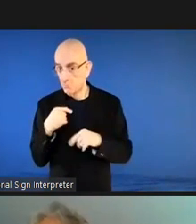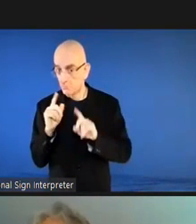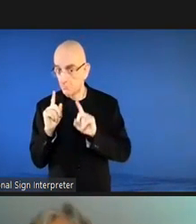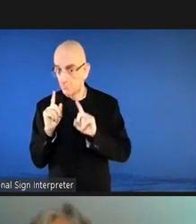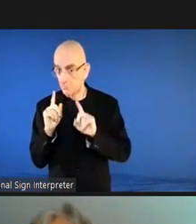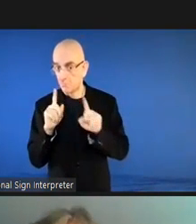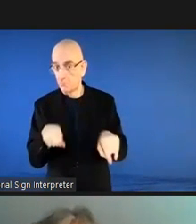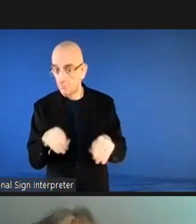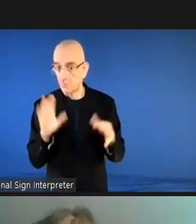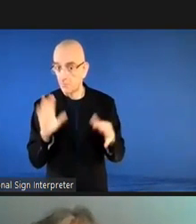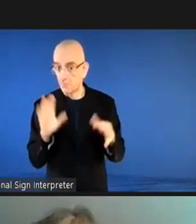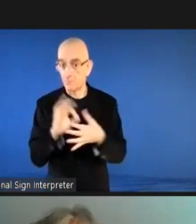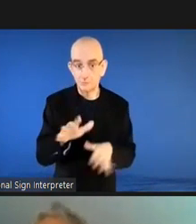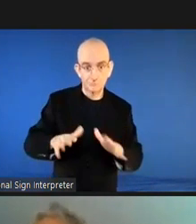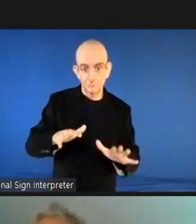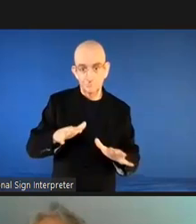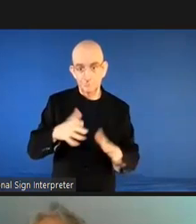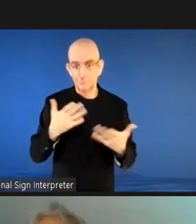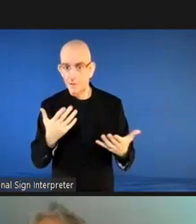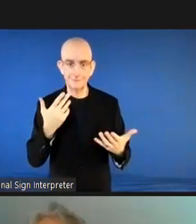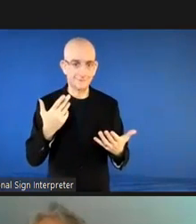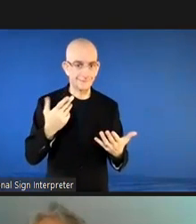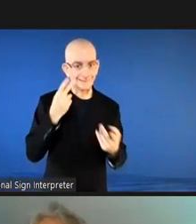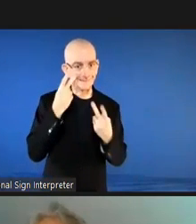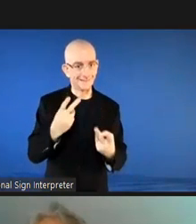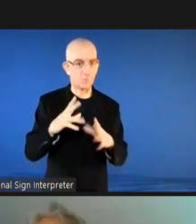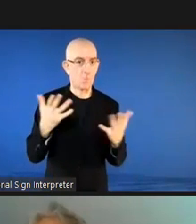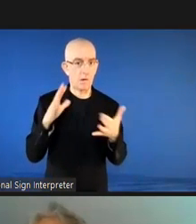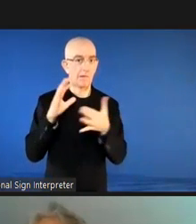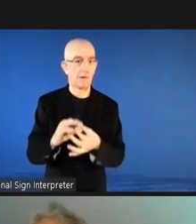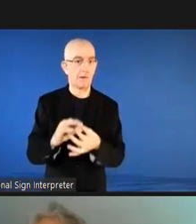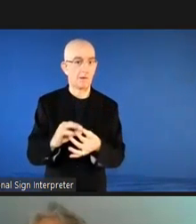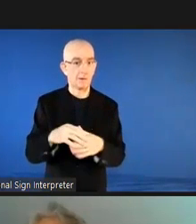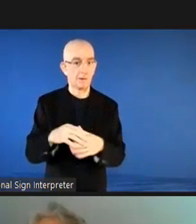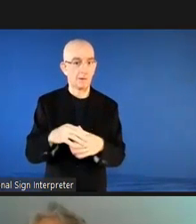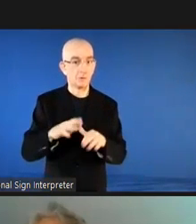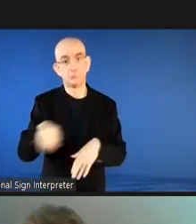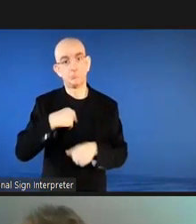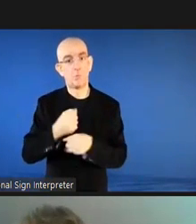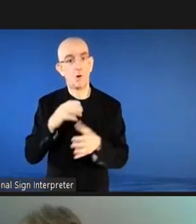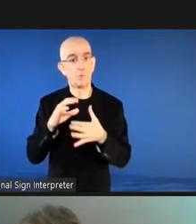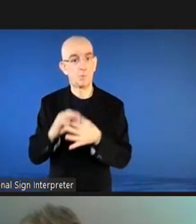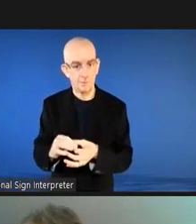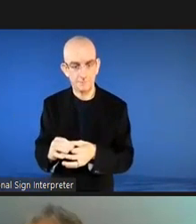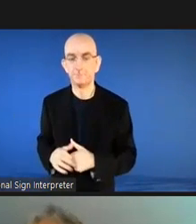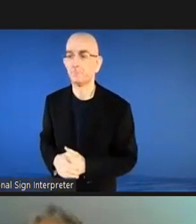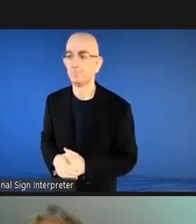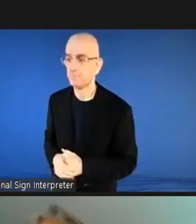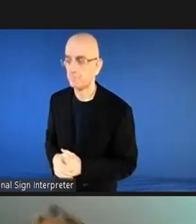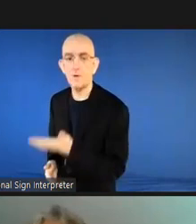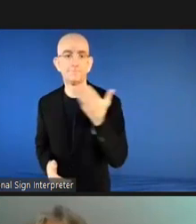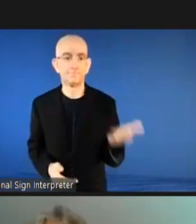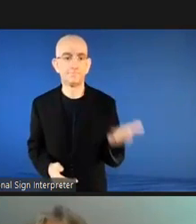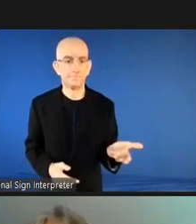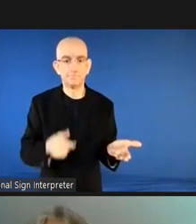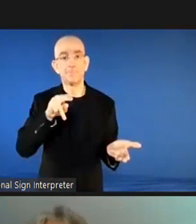given to the children we work with. Can I go across to Nita and ask you, Nita, in South